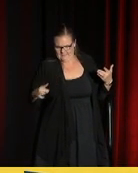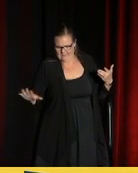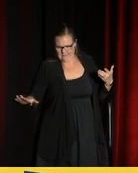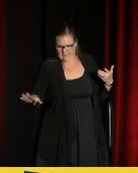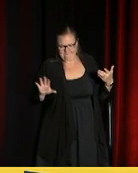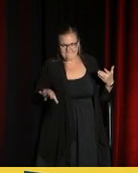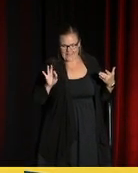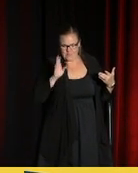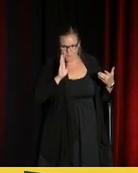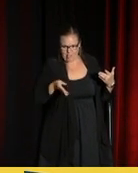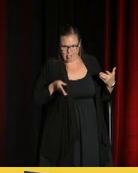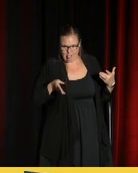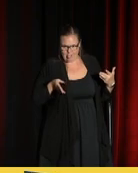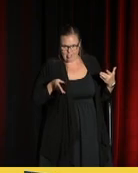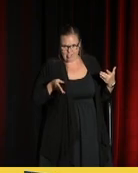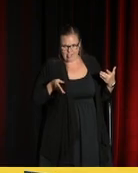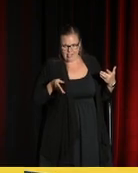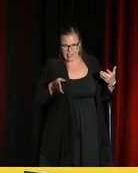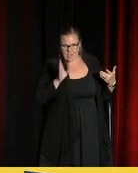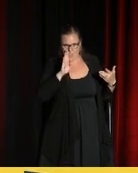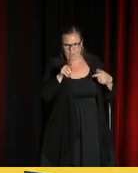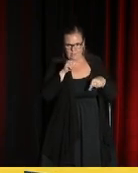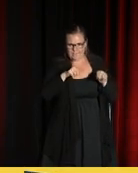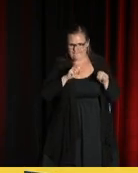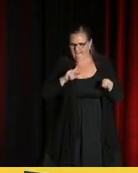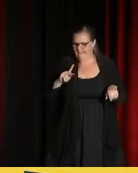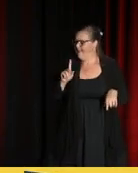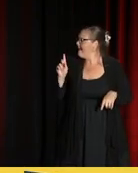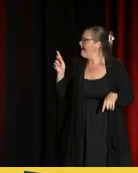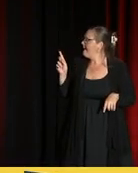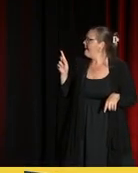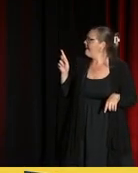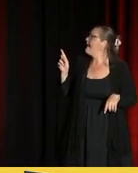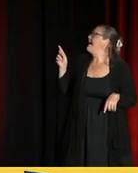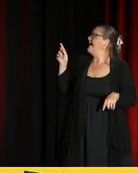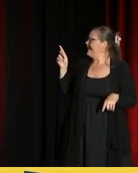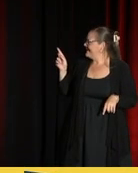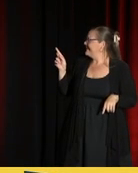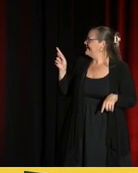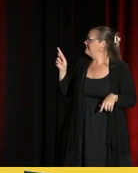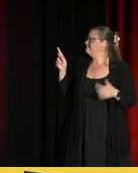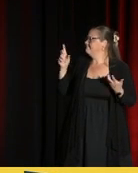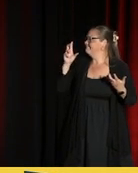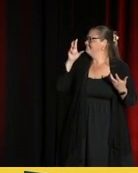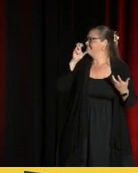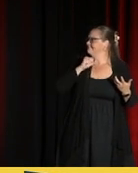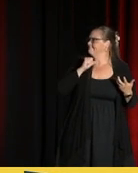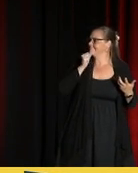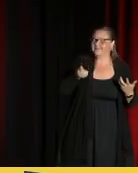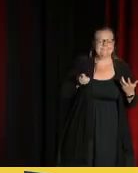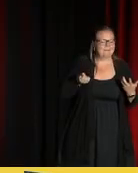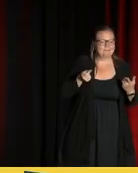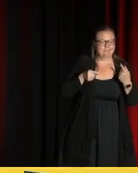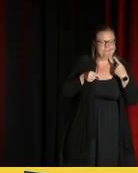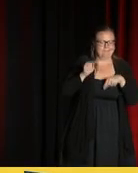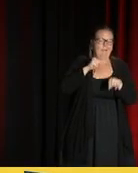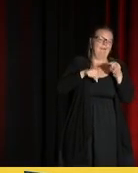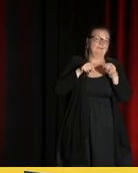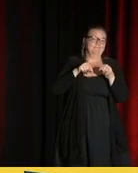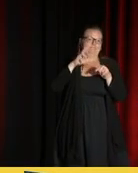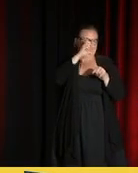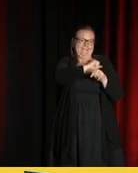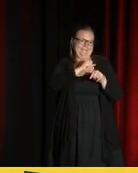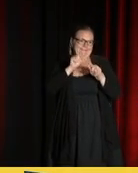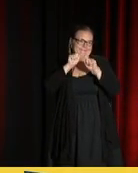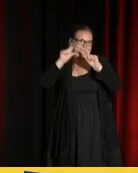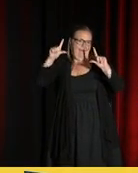gonna find it, and then I'm gonna go back to it. All right, I guess not. So I'm just gonna go back. You